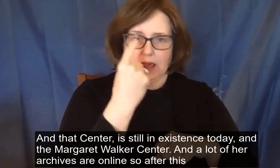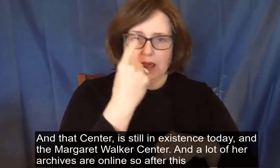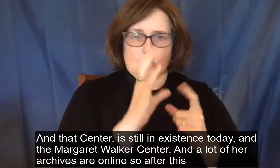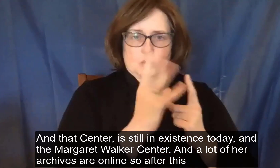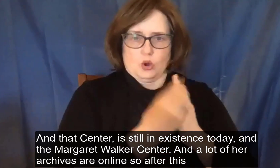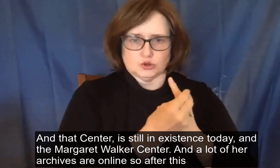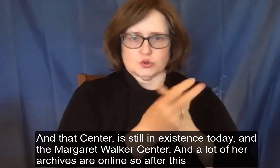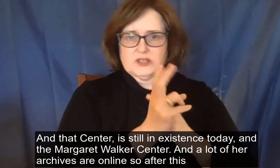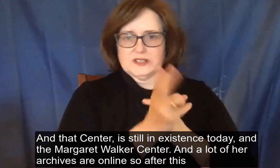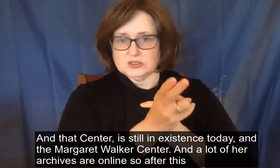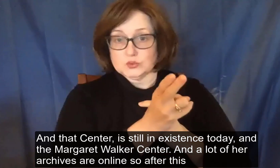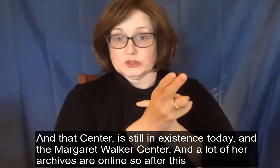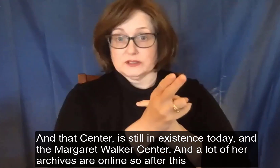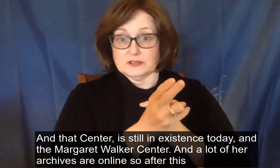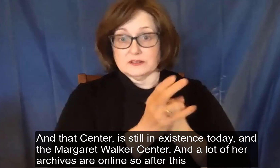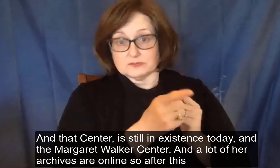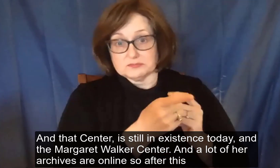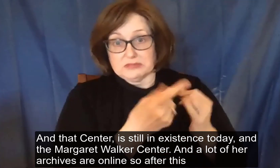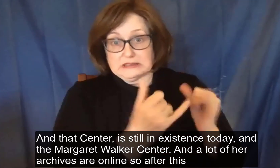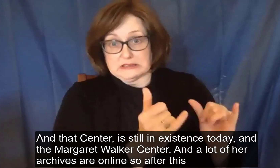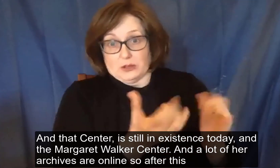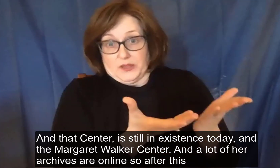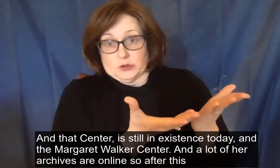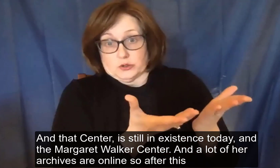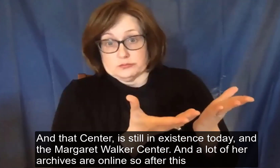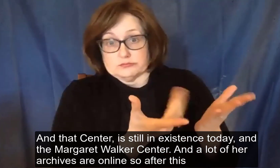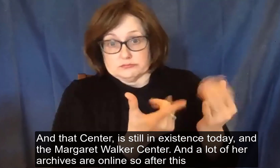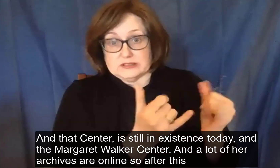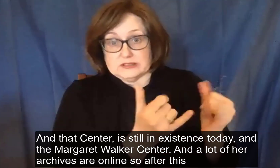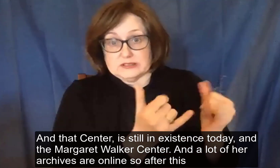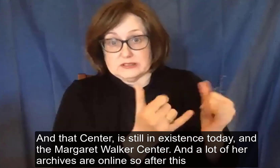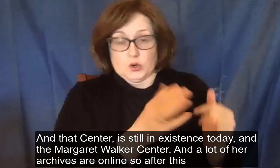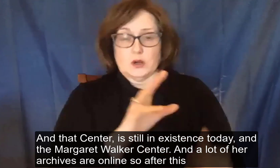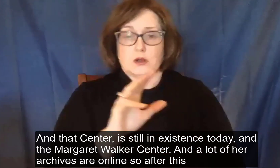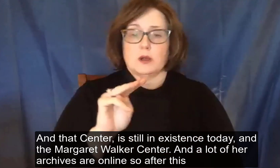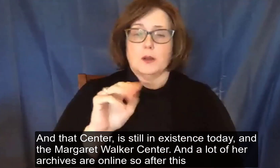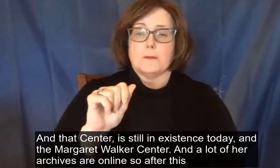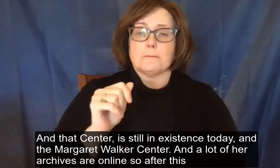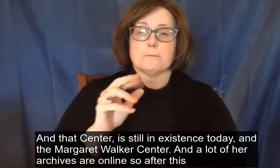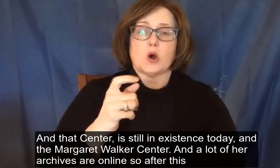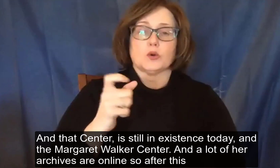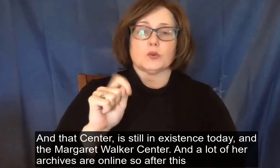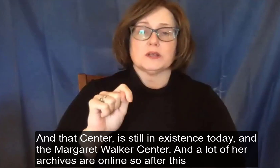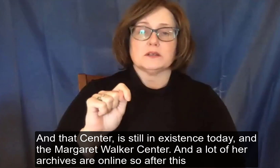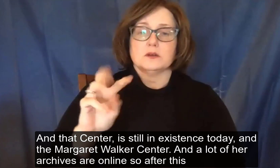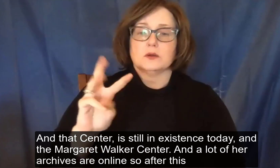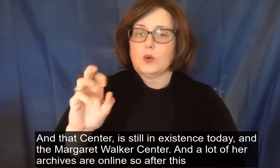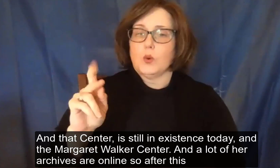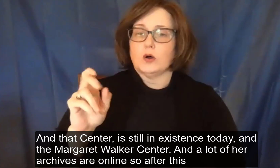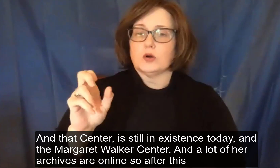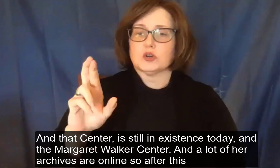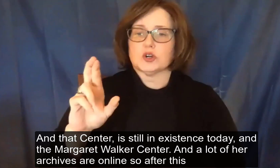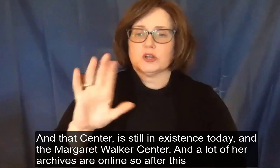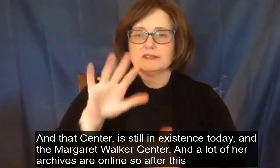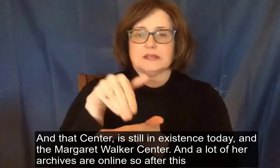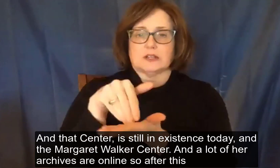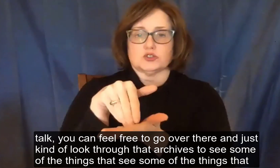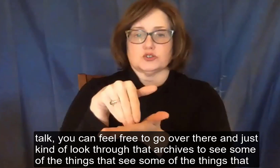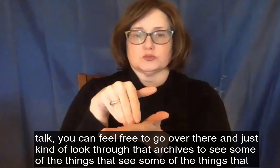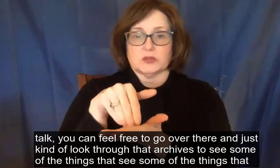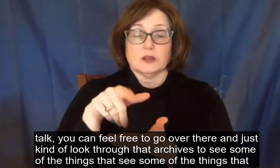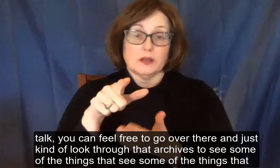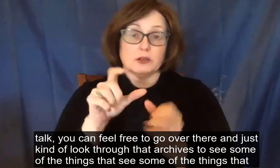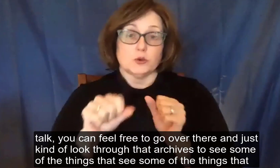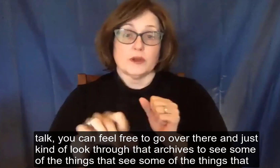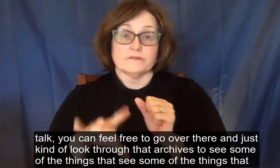is still in existence today, and it's the Margaret Walker Center. And a lot of her archives are online, so after